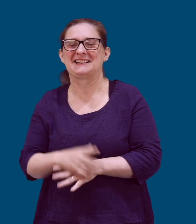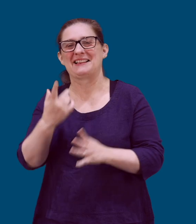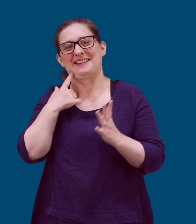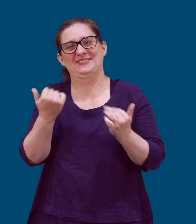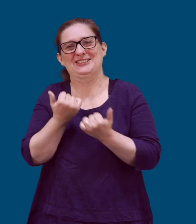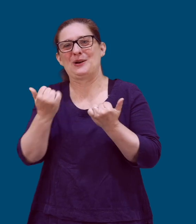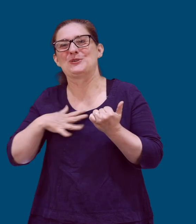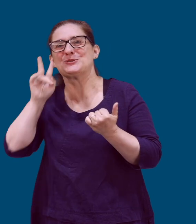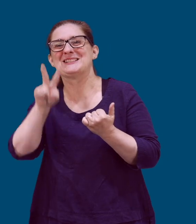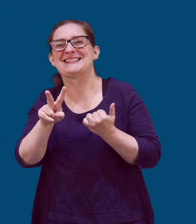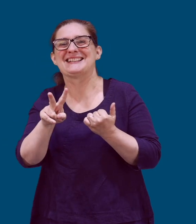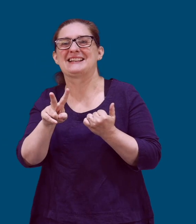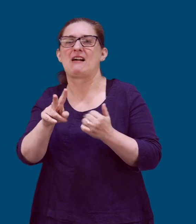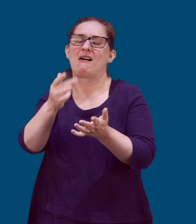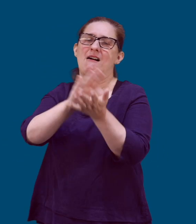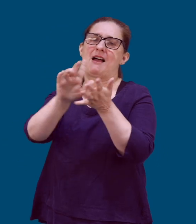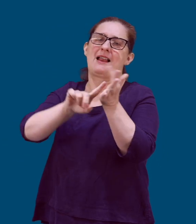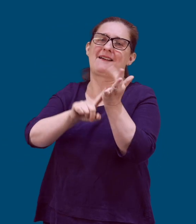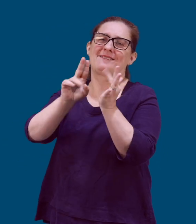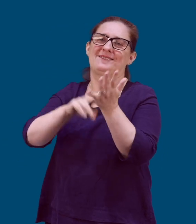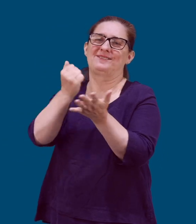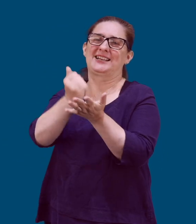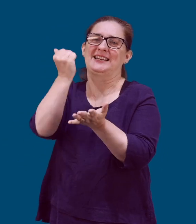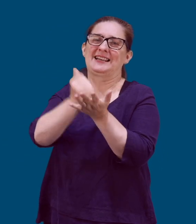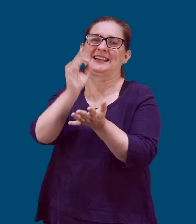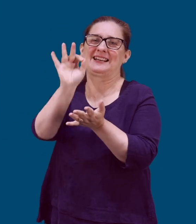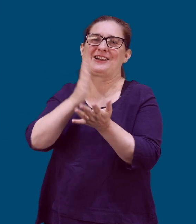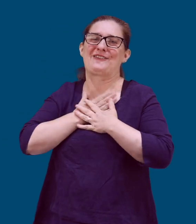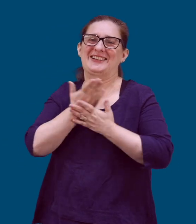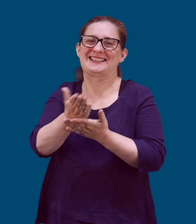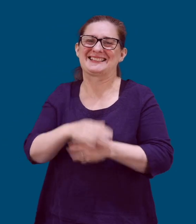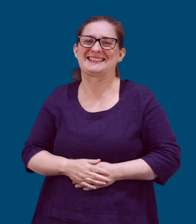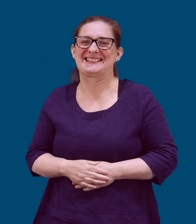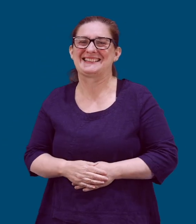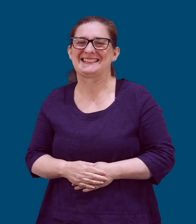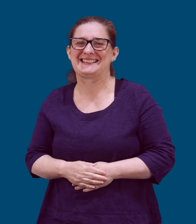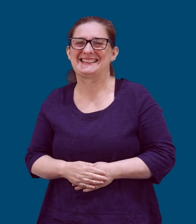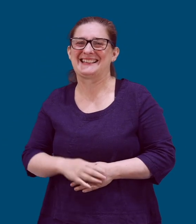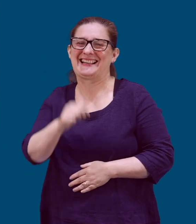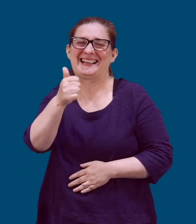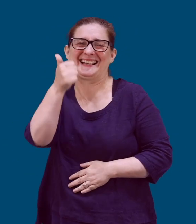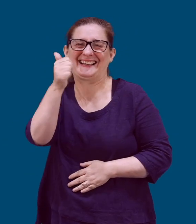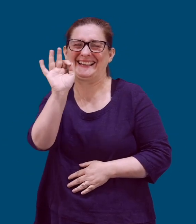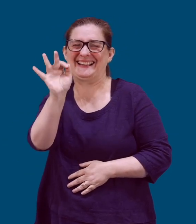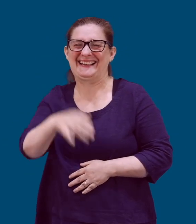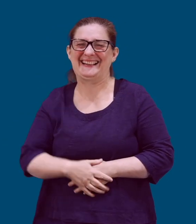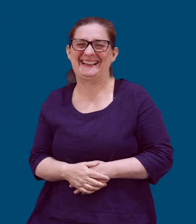see a slug. Helen, yours is great. Banging. Love it. These are great.